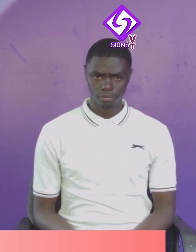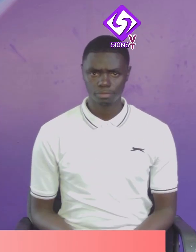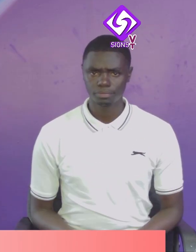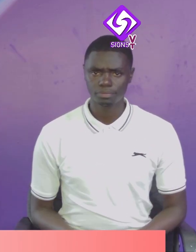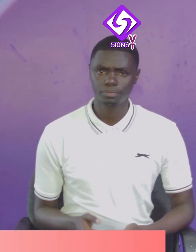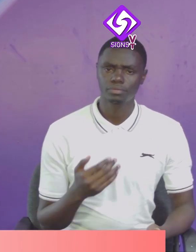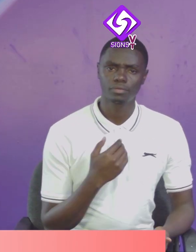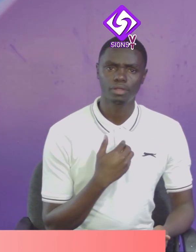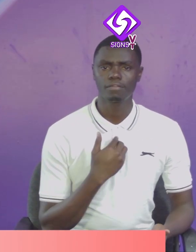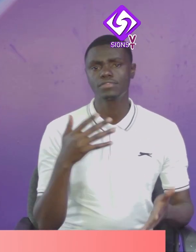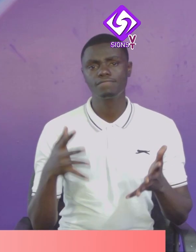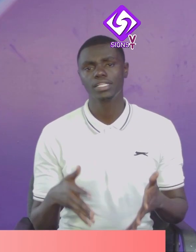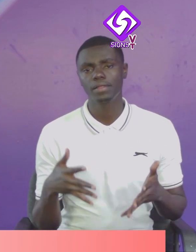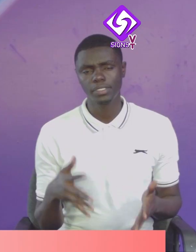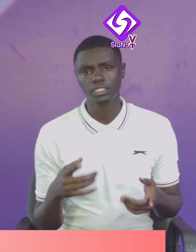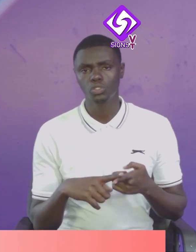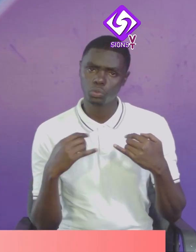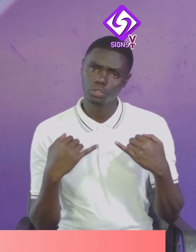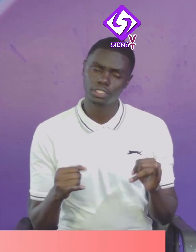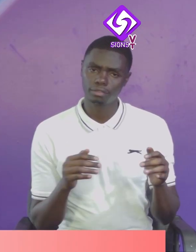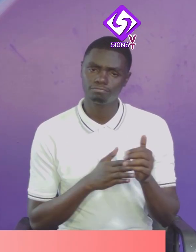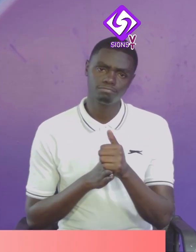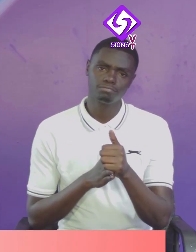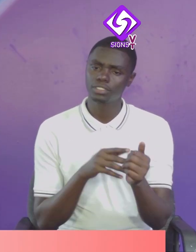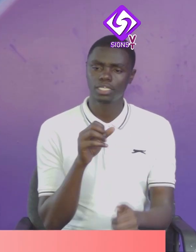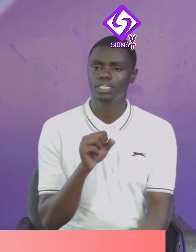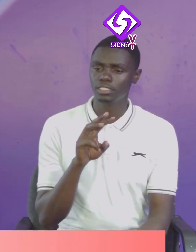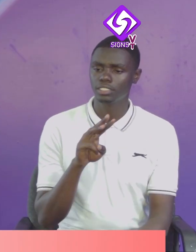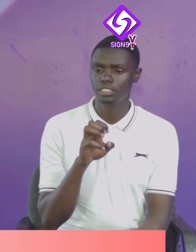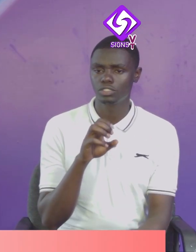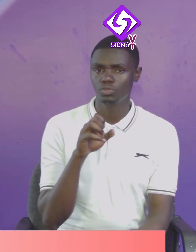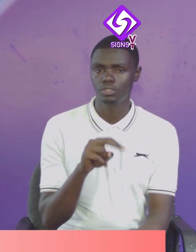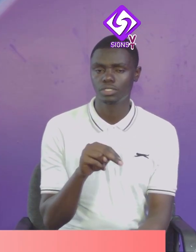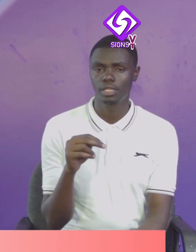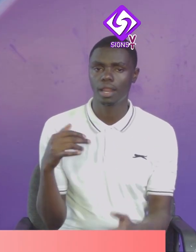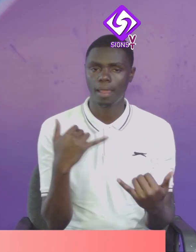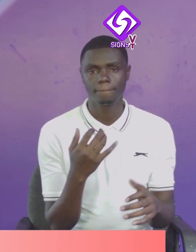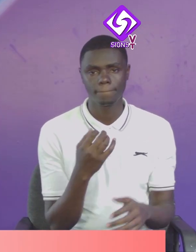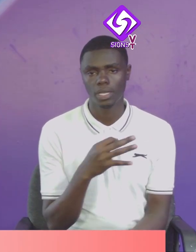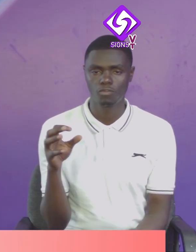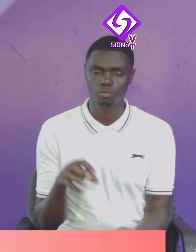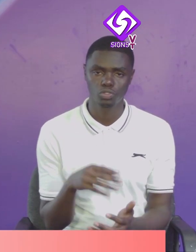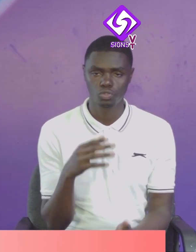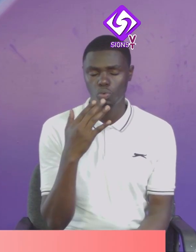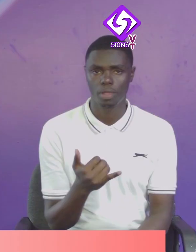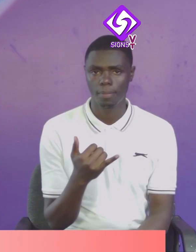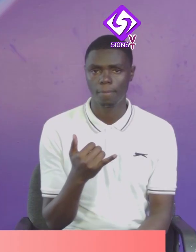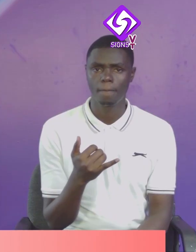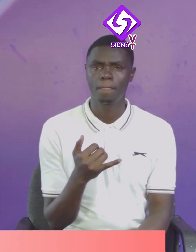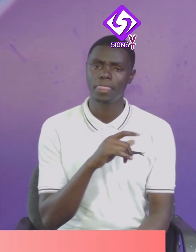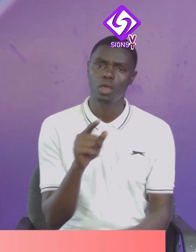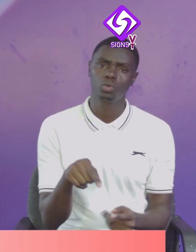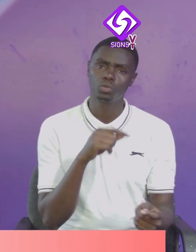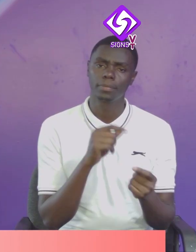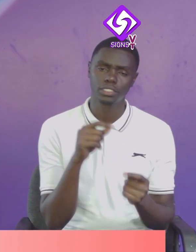he has the ability to try and guide Sweden to at least a playoff position, because as far as automatic